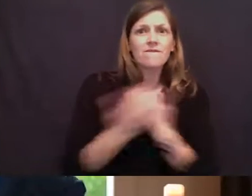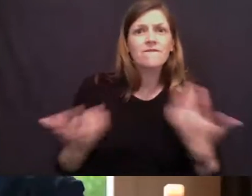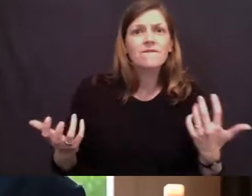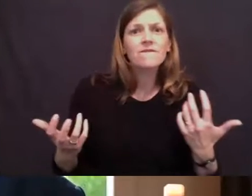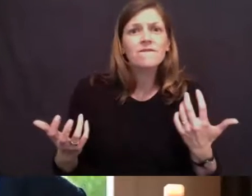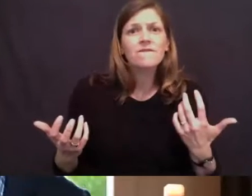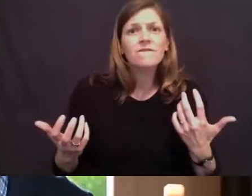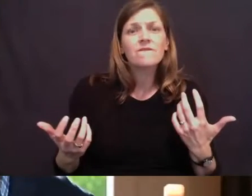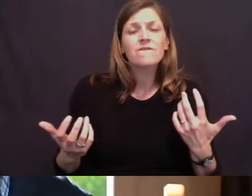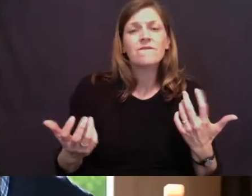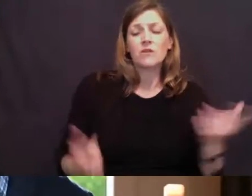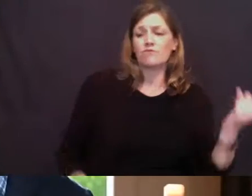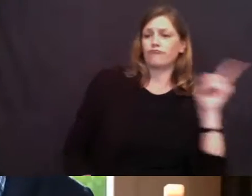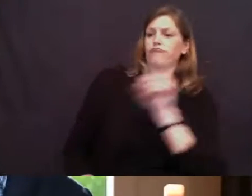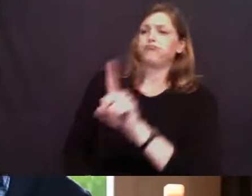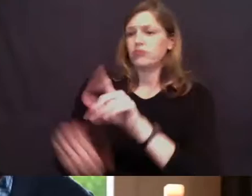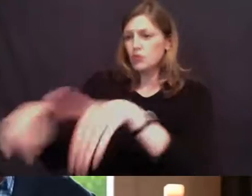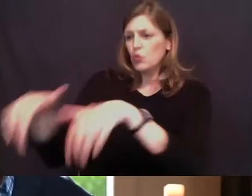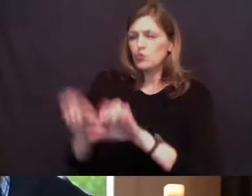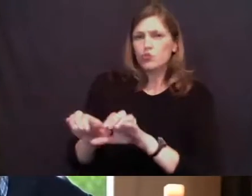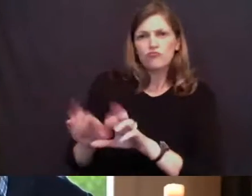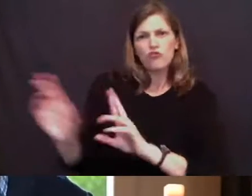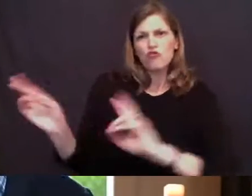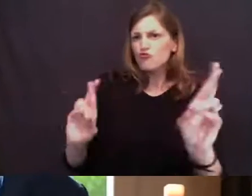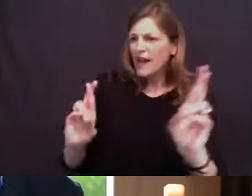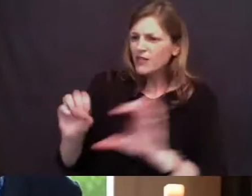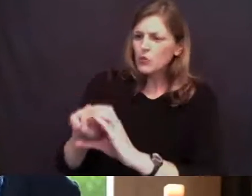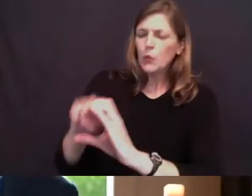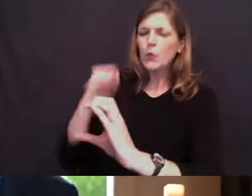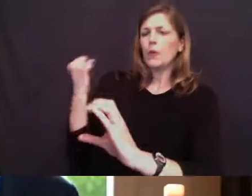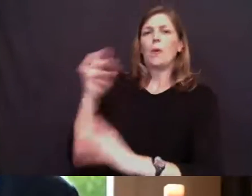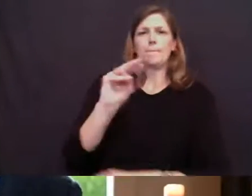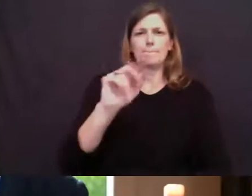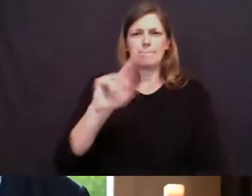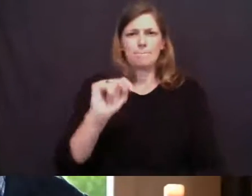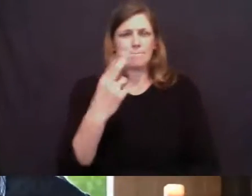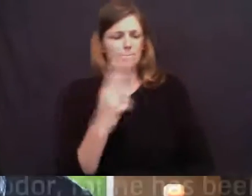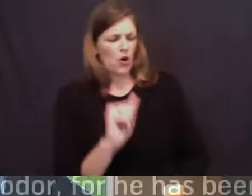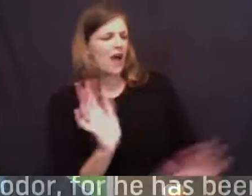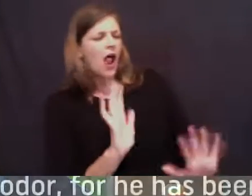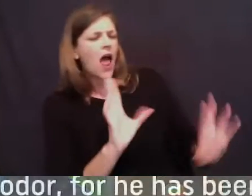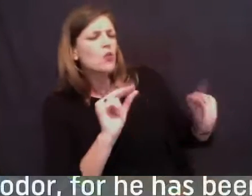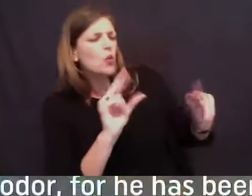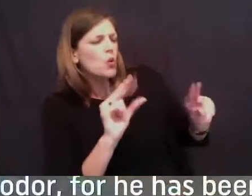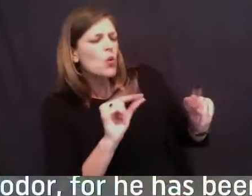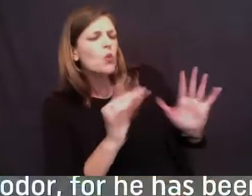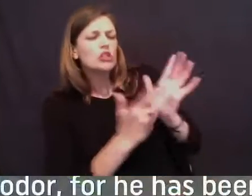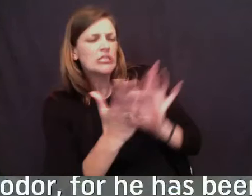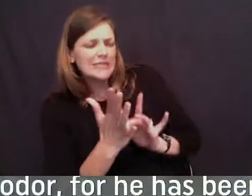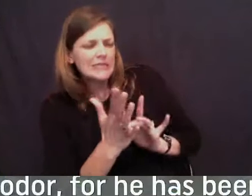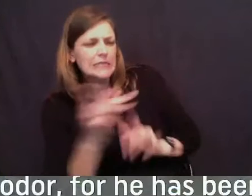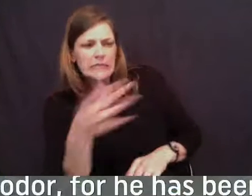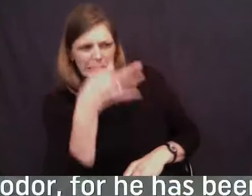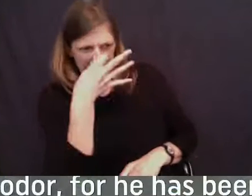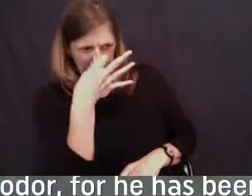He comes to the tomb, ready to open it. And Martha comes up. He's like, Jesus, no, Jesus, he